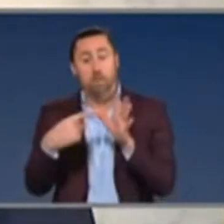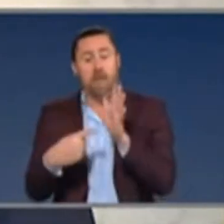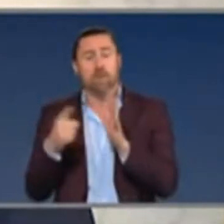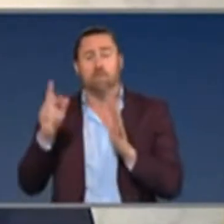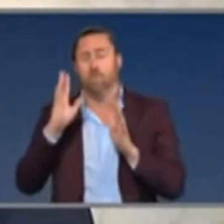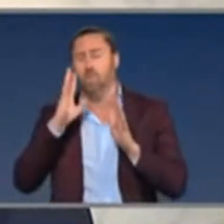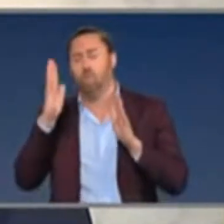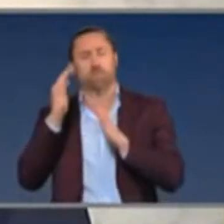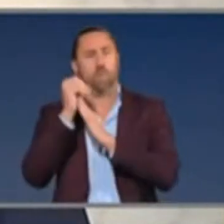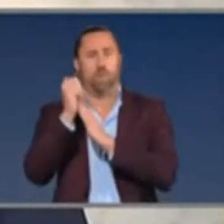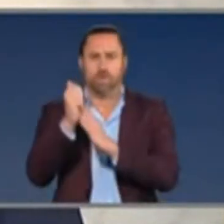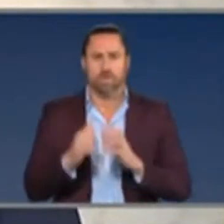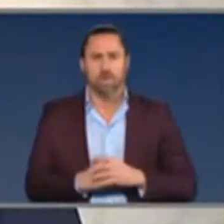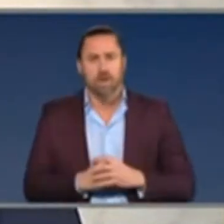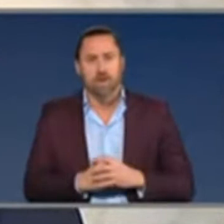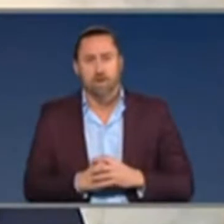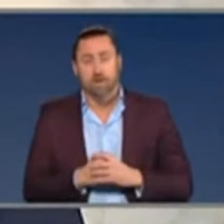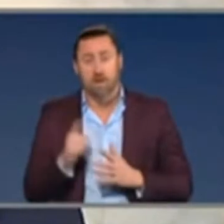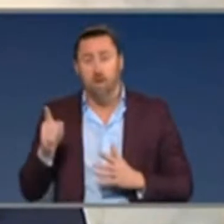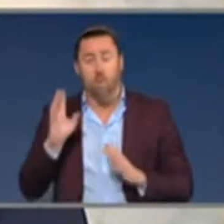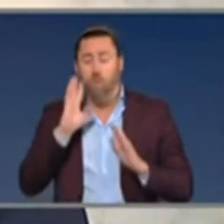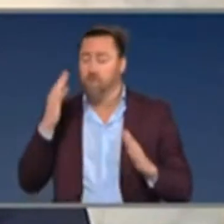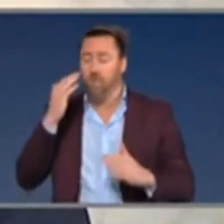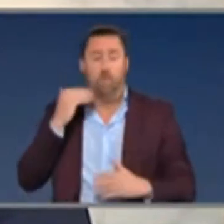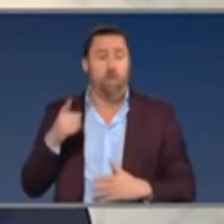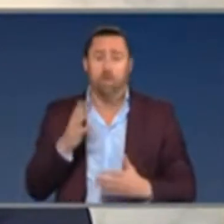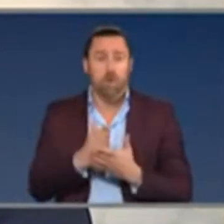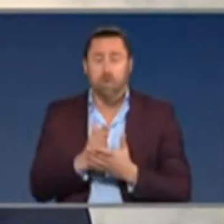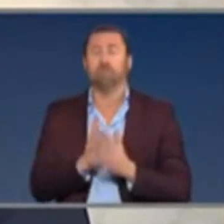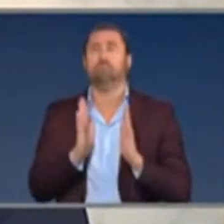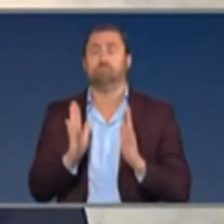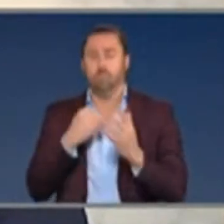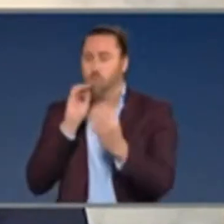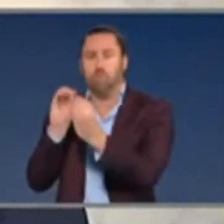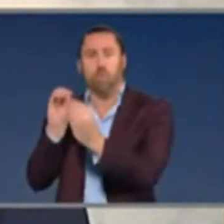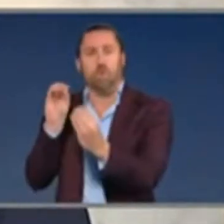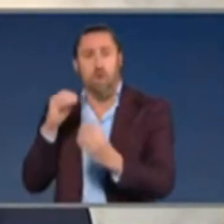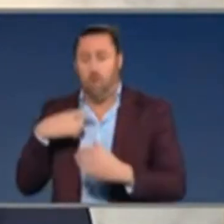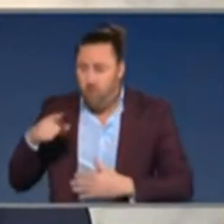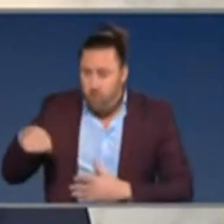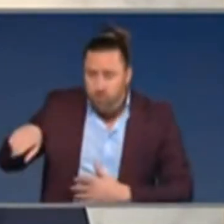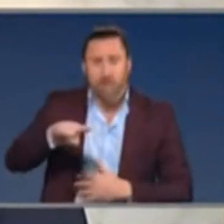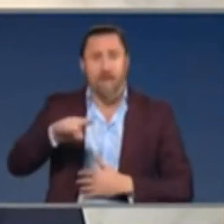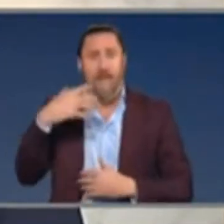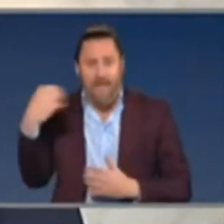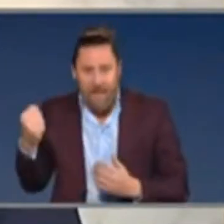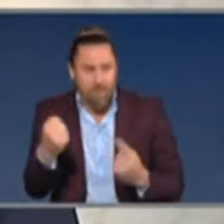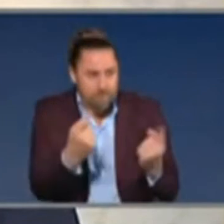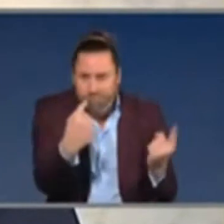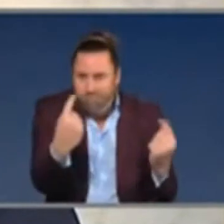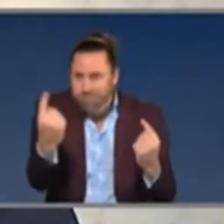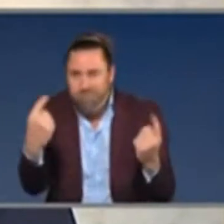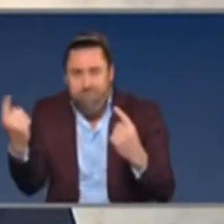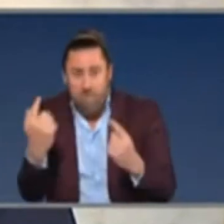Indigenous organisations, as she has done, she has certainly brought 51